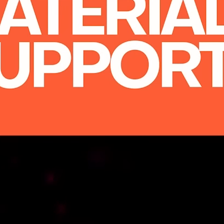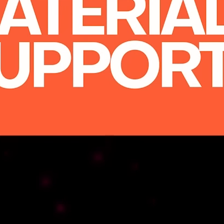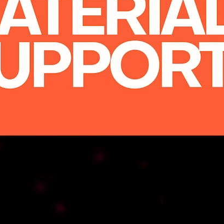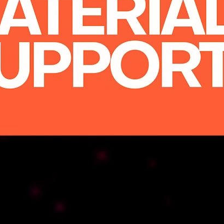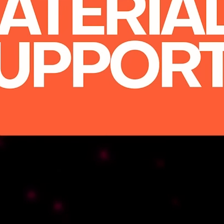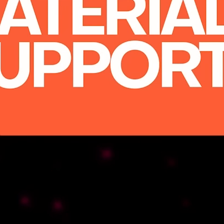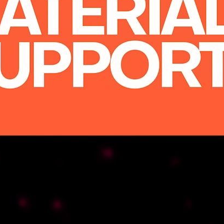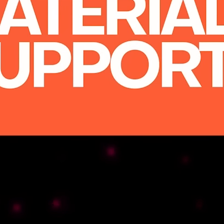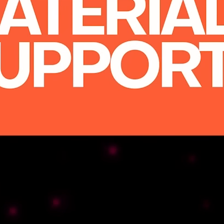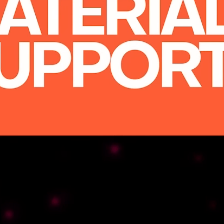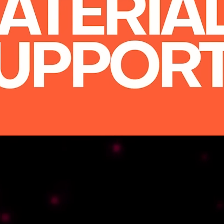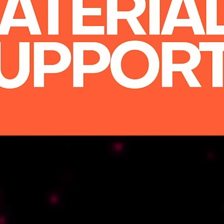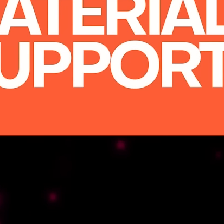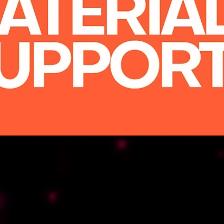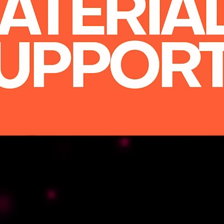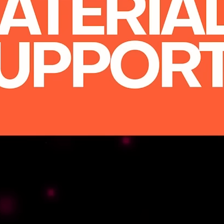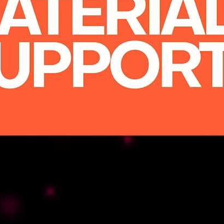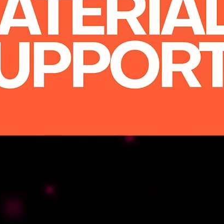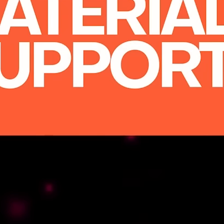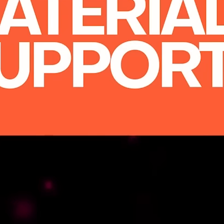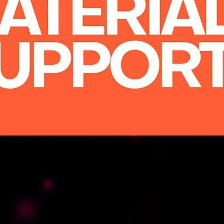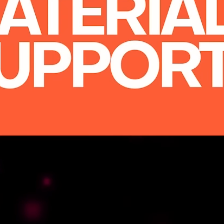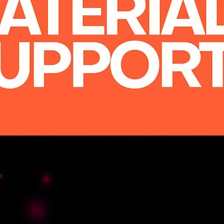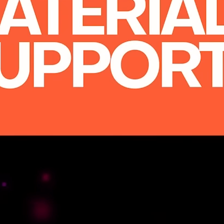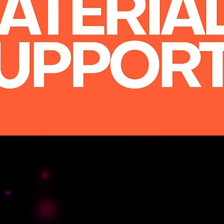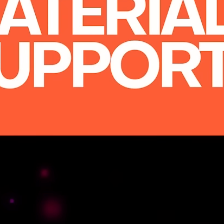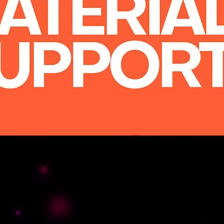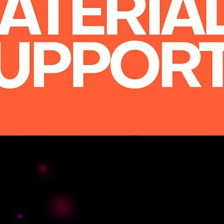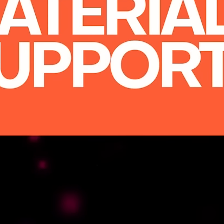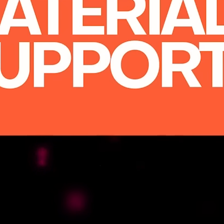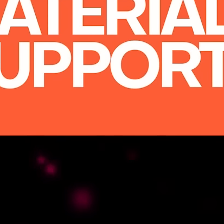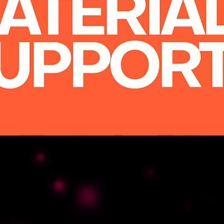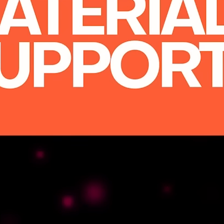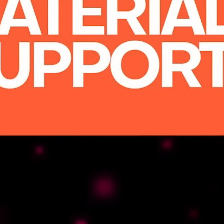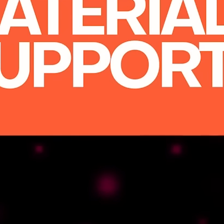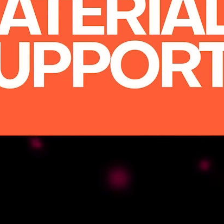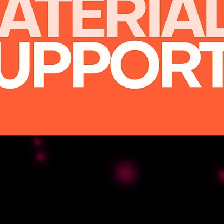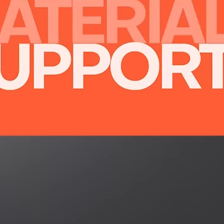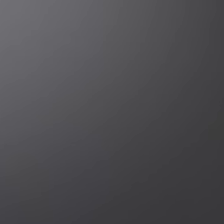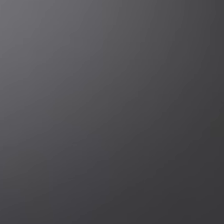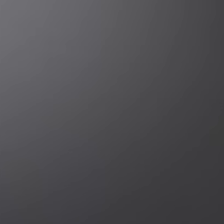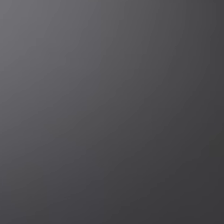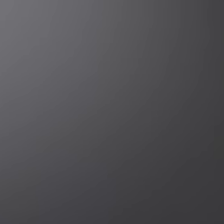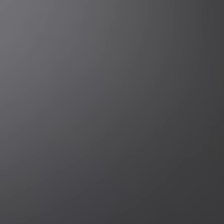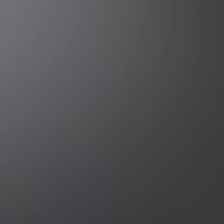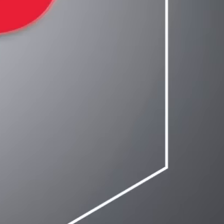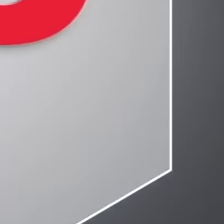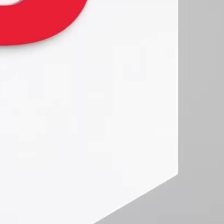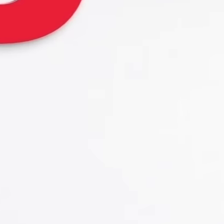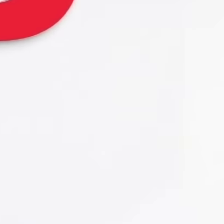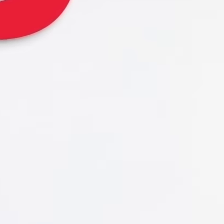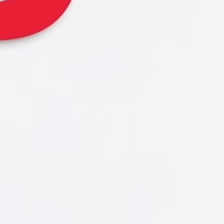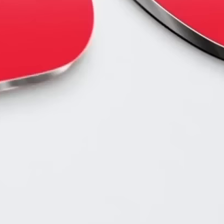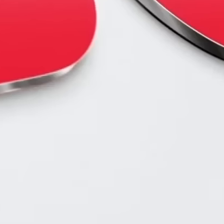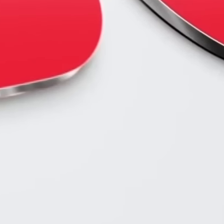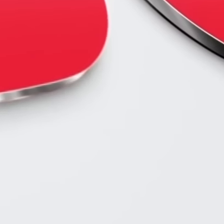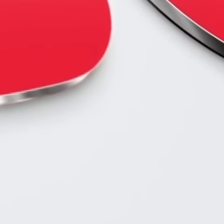gift, every tithe, every offering, and every generous material support. God bless you.